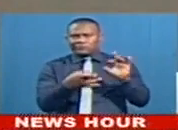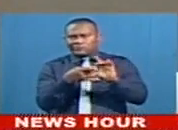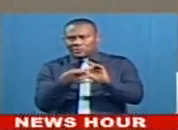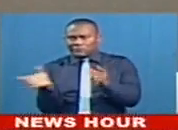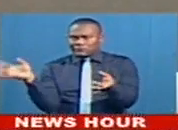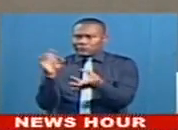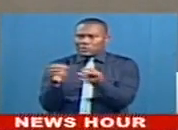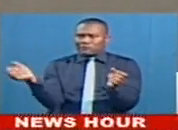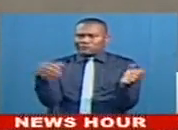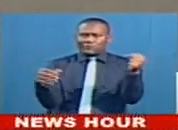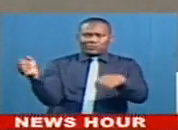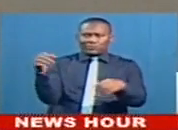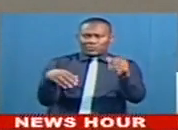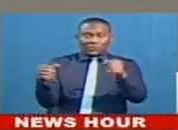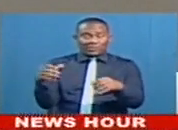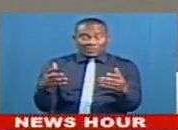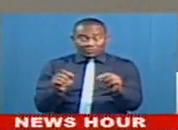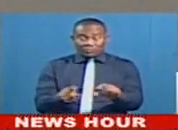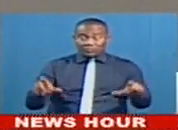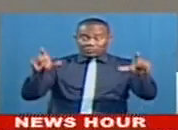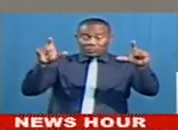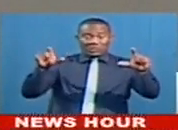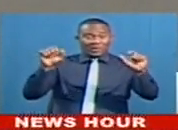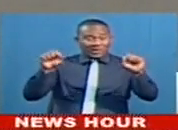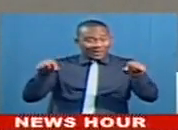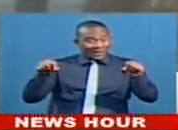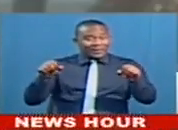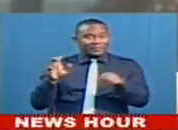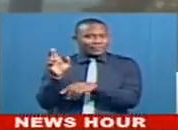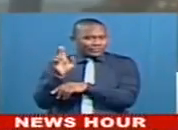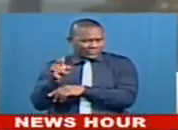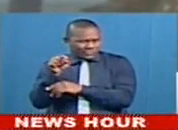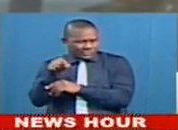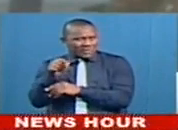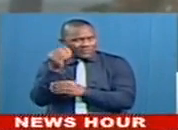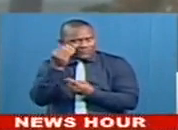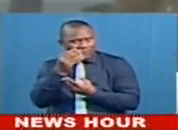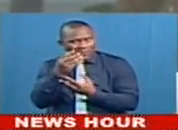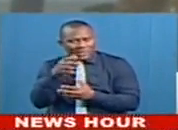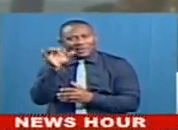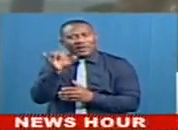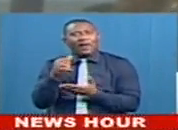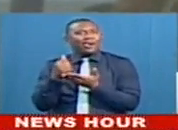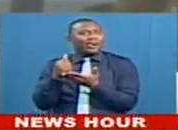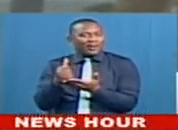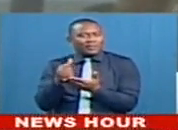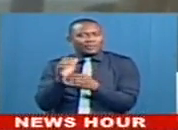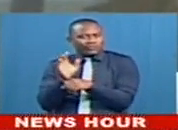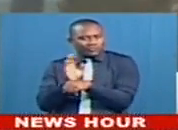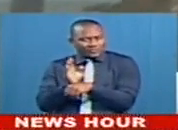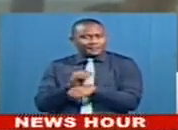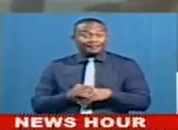into the system to be able to translate and use the digital addresses to help facilitate